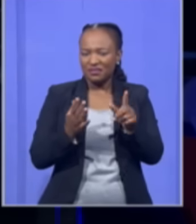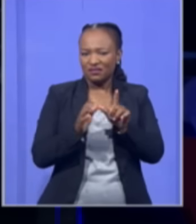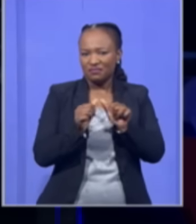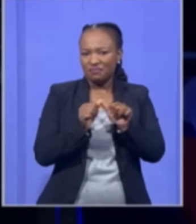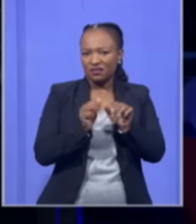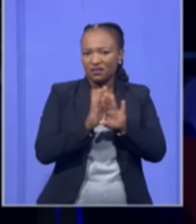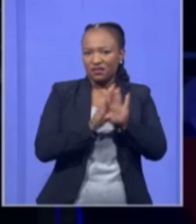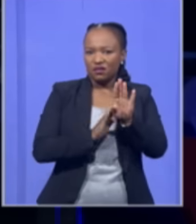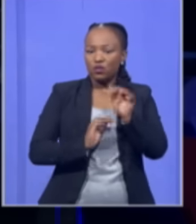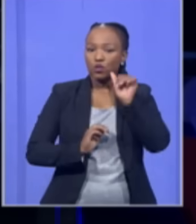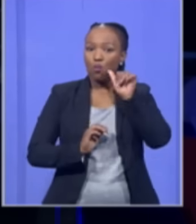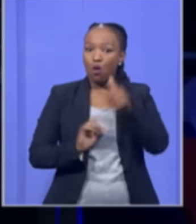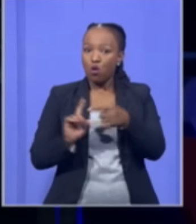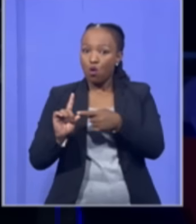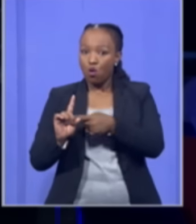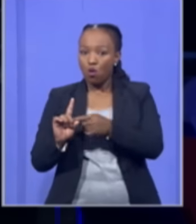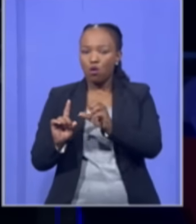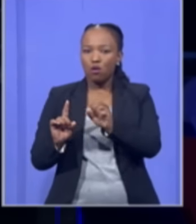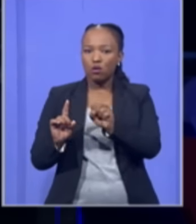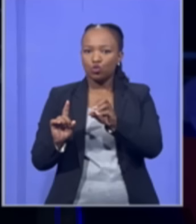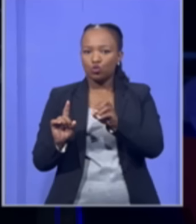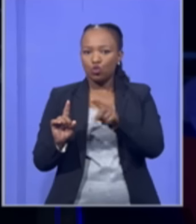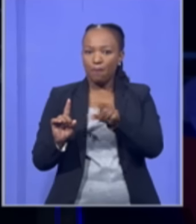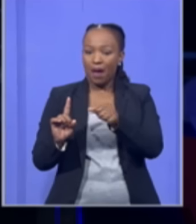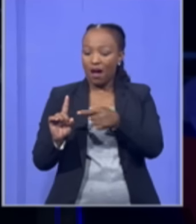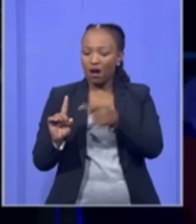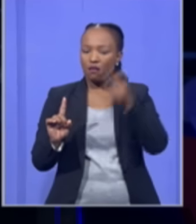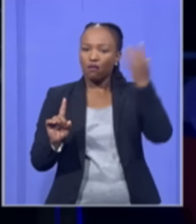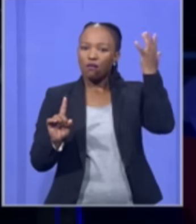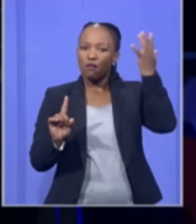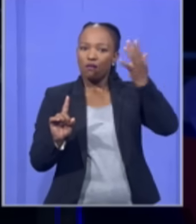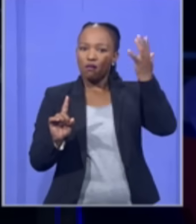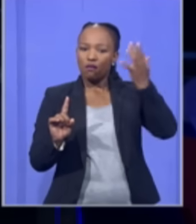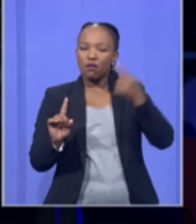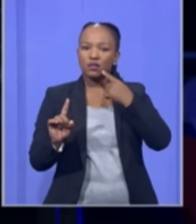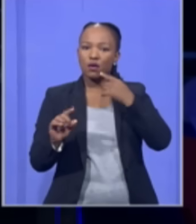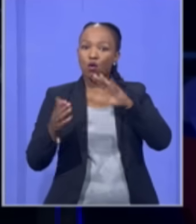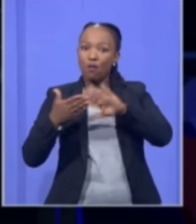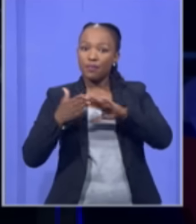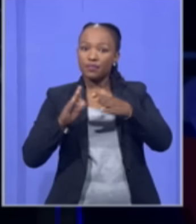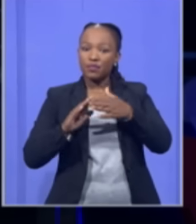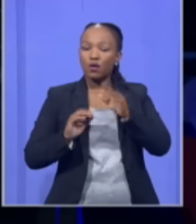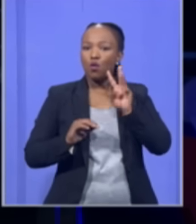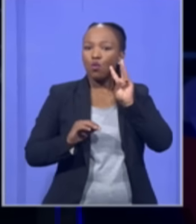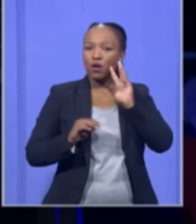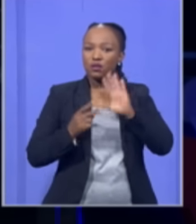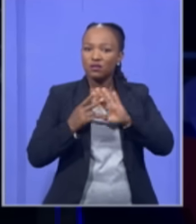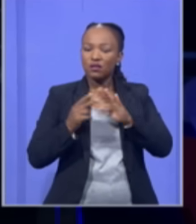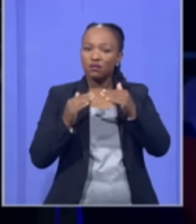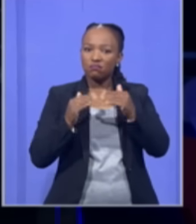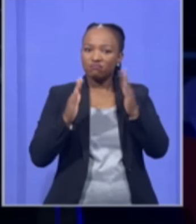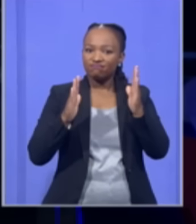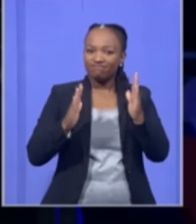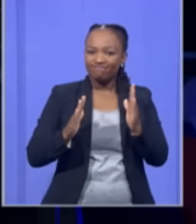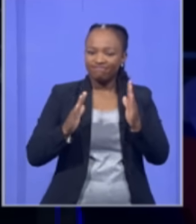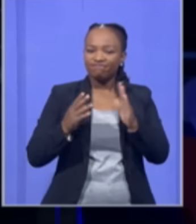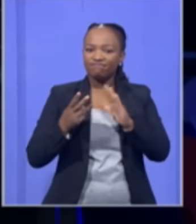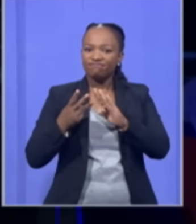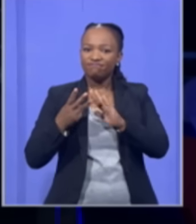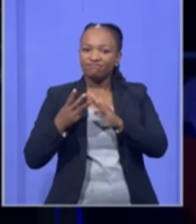province hosane, mme ho boetse ho na le taleho ya hore baahi ba batla hore kgello ya metsi, matlo le ditshebeletso tse ding tsa